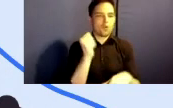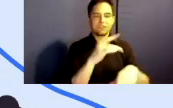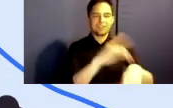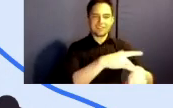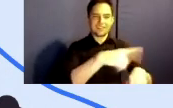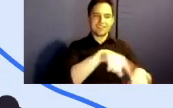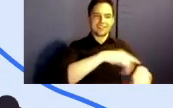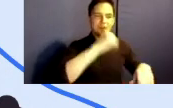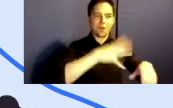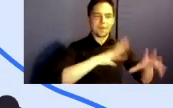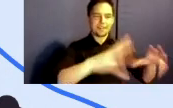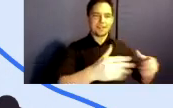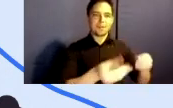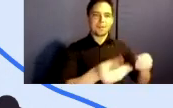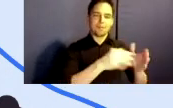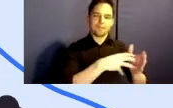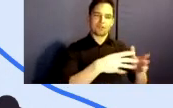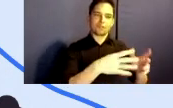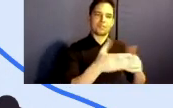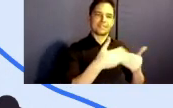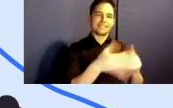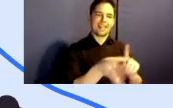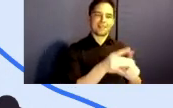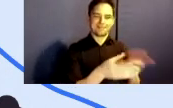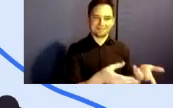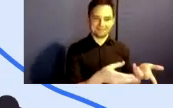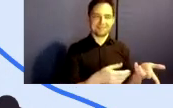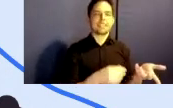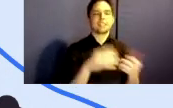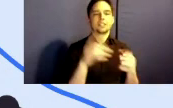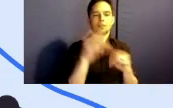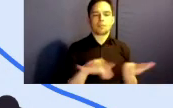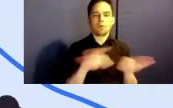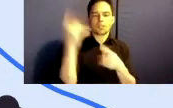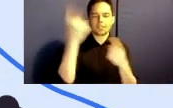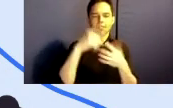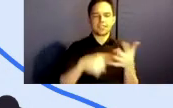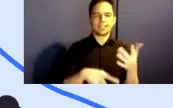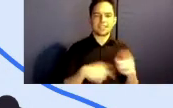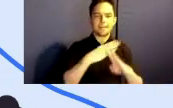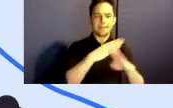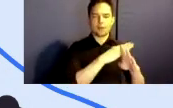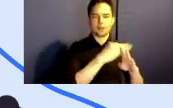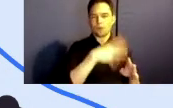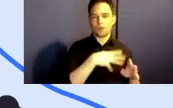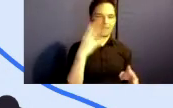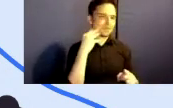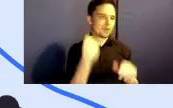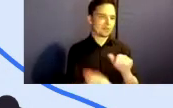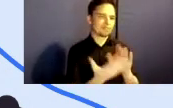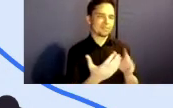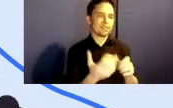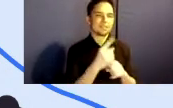most vulnerable. So it's really important to consider that special barriers that our women has to have a